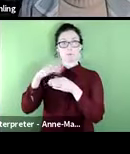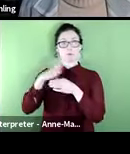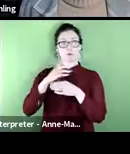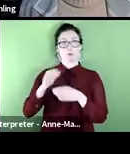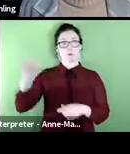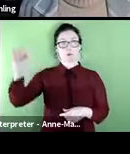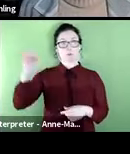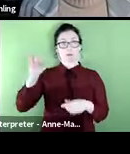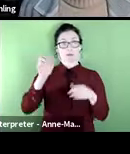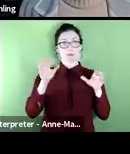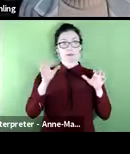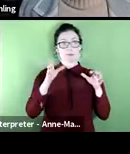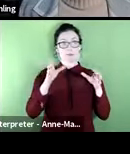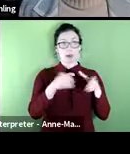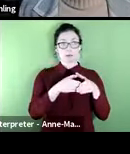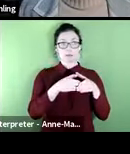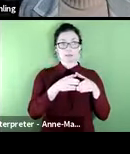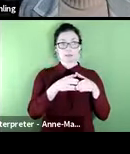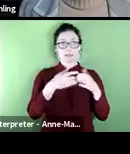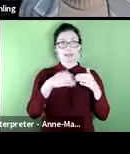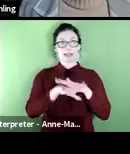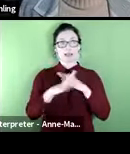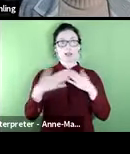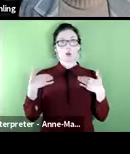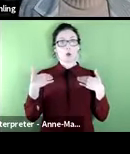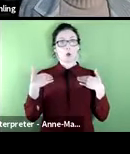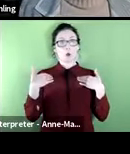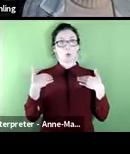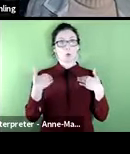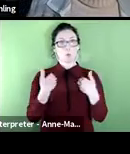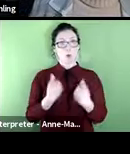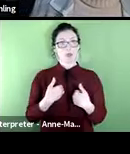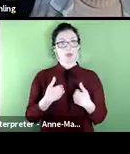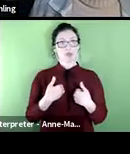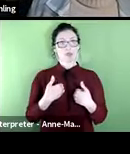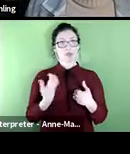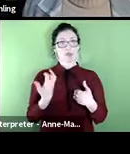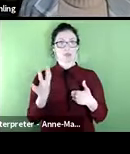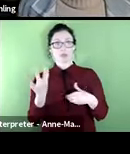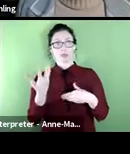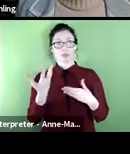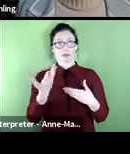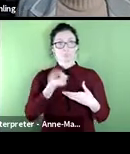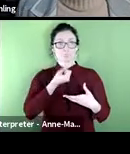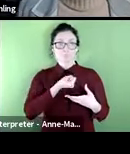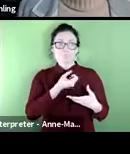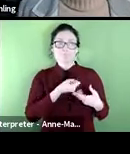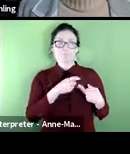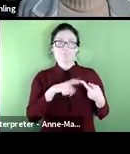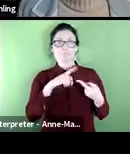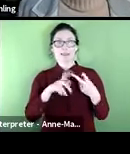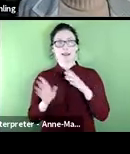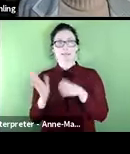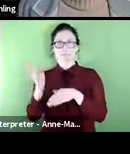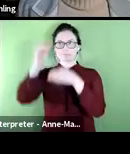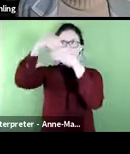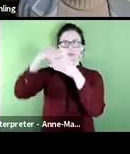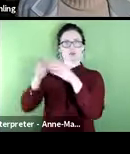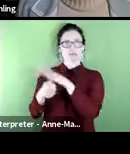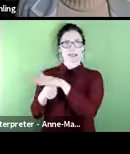in wealth acquisition and elite, entering the elite in the Chinese case.